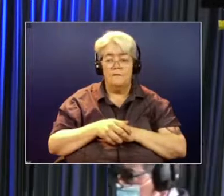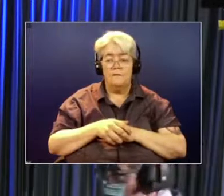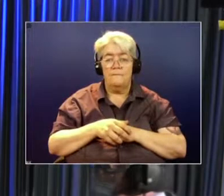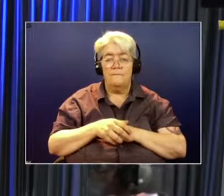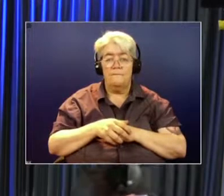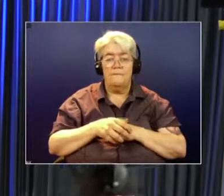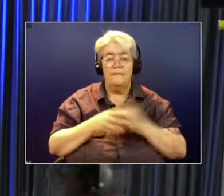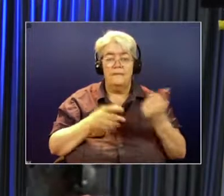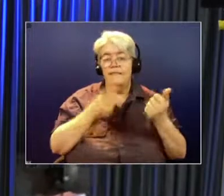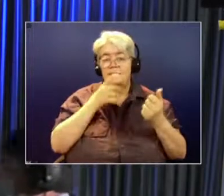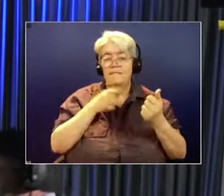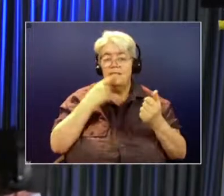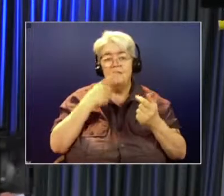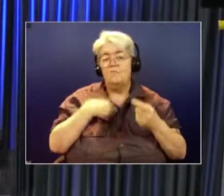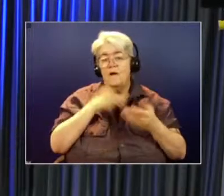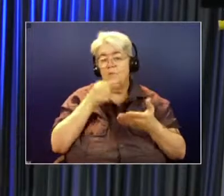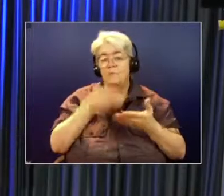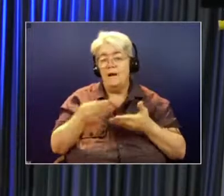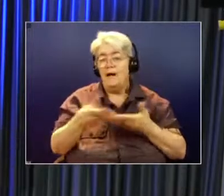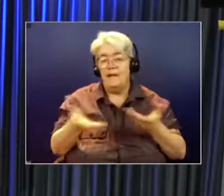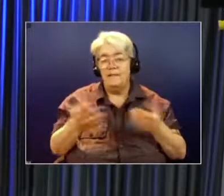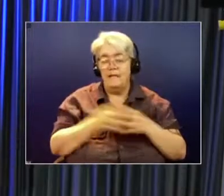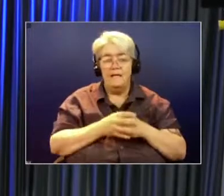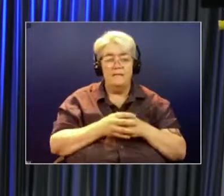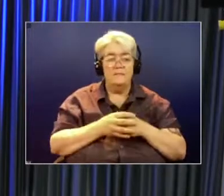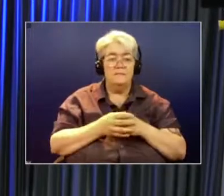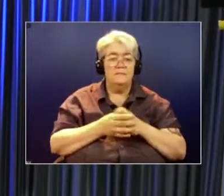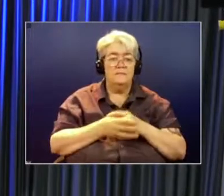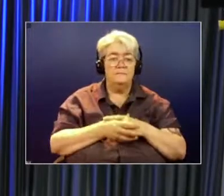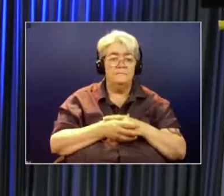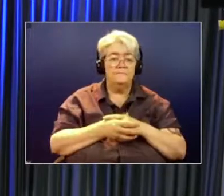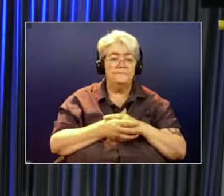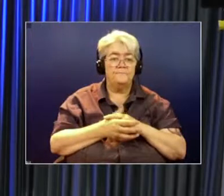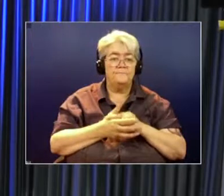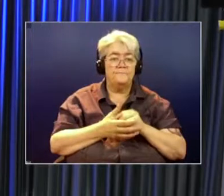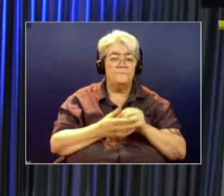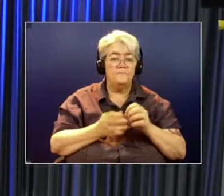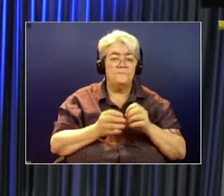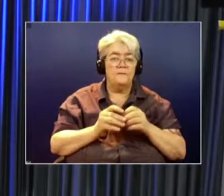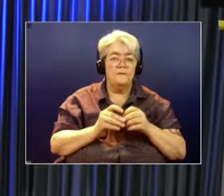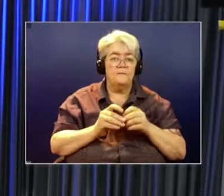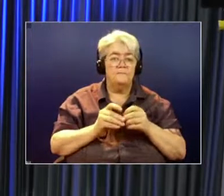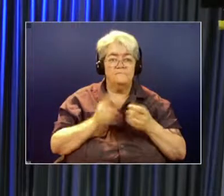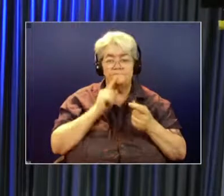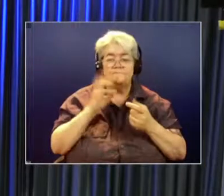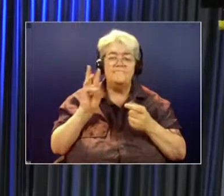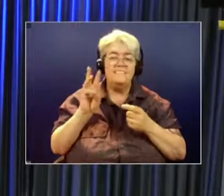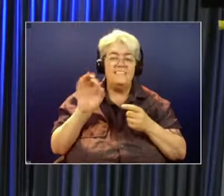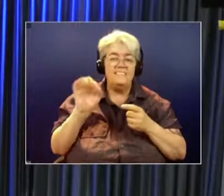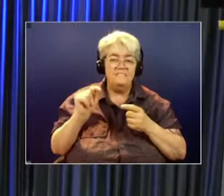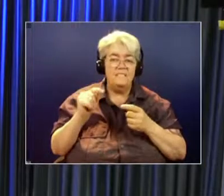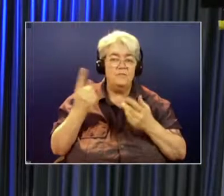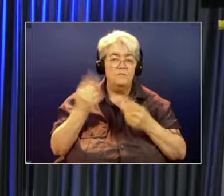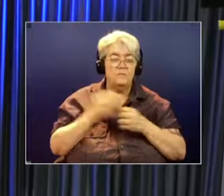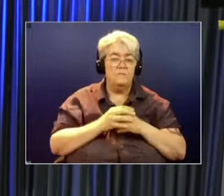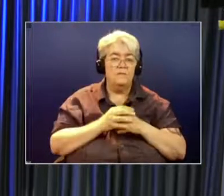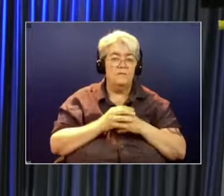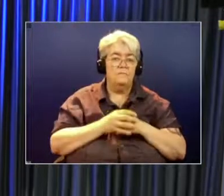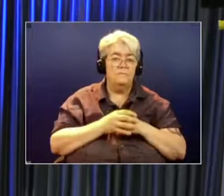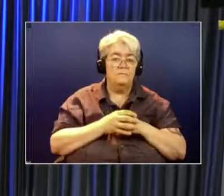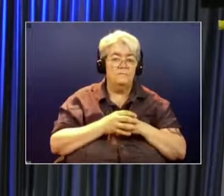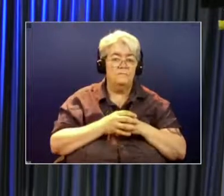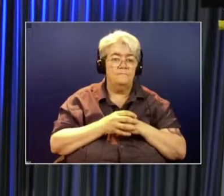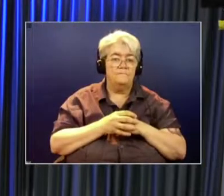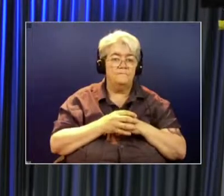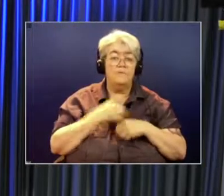things Yeah, immediately, because these are 8 feet. If I need to get smaller ones, 6 feet or something. yeah. So what I'll do is